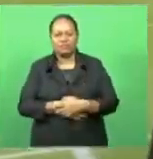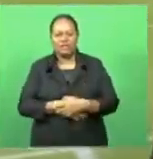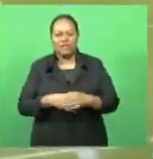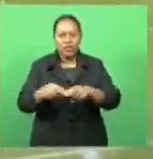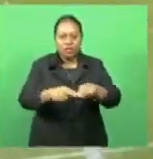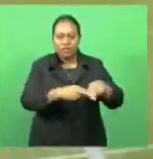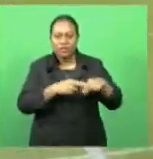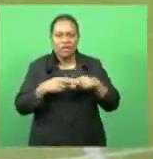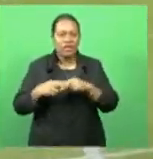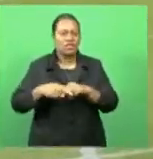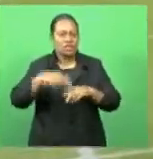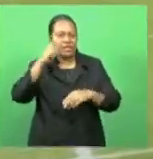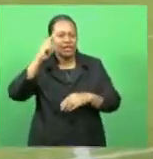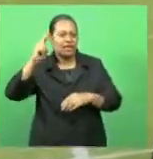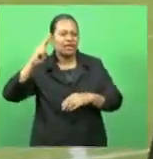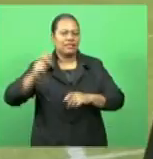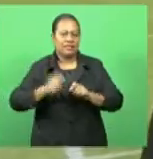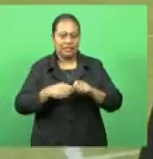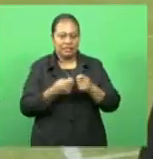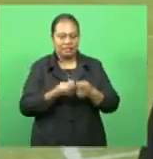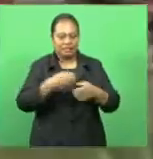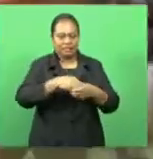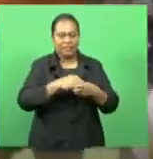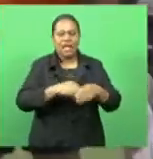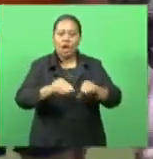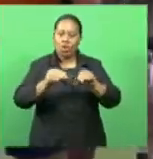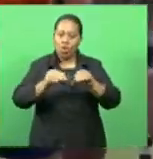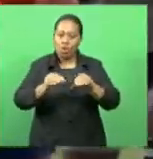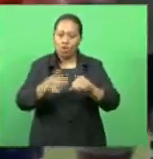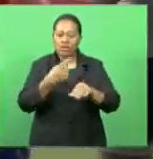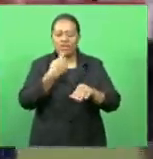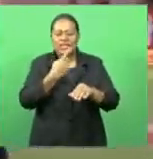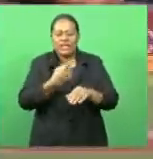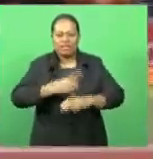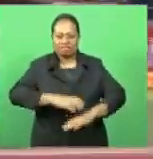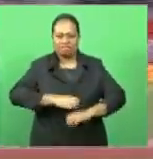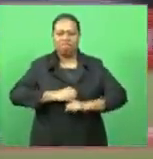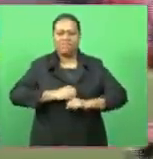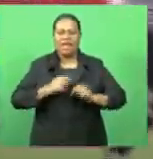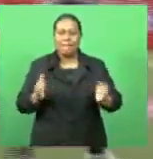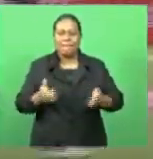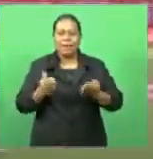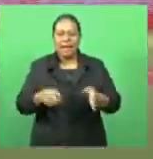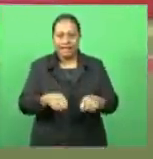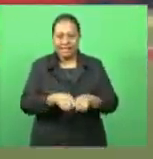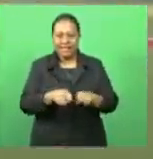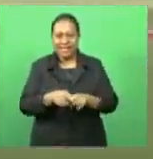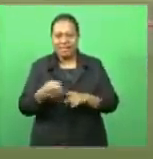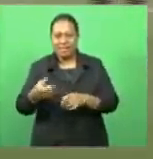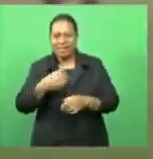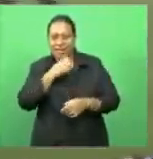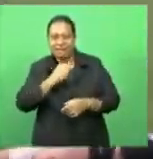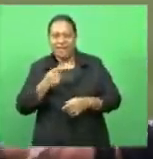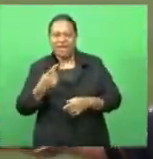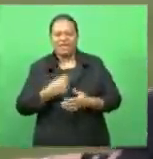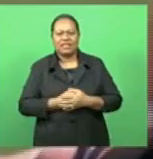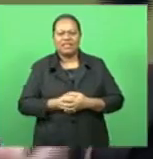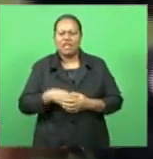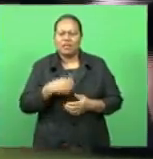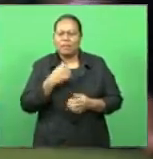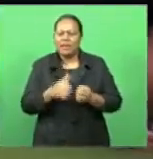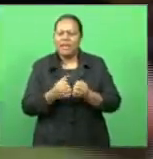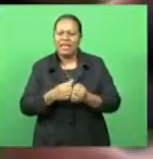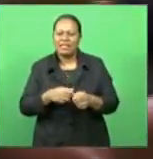Fiji Airways National Men's Sevens head coach Gareth Baber is confident that local players like Ikanikonda can deliver the much-needed win in